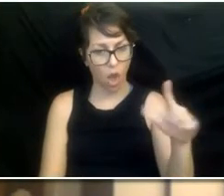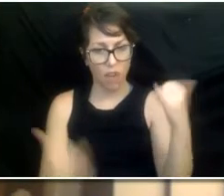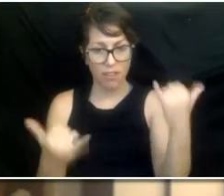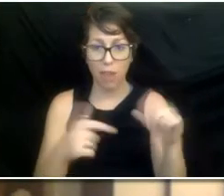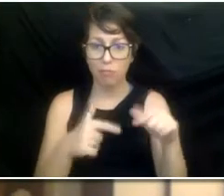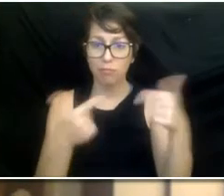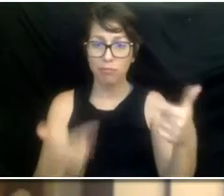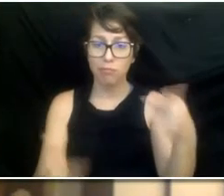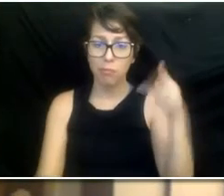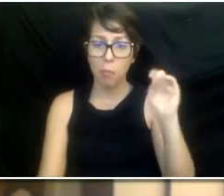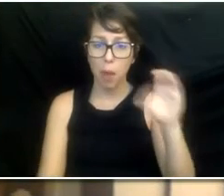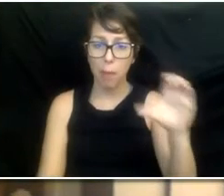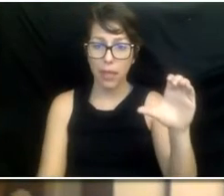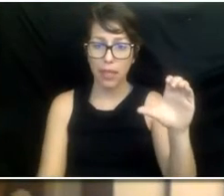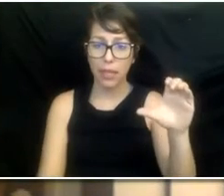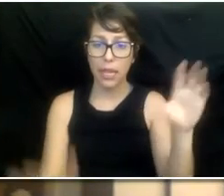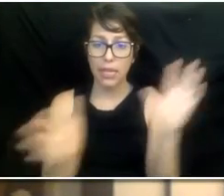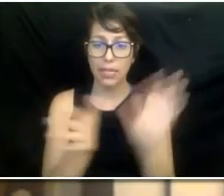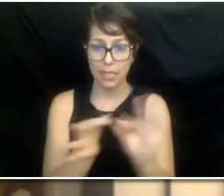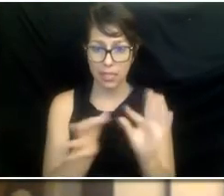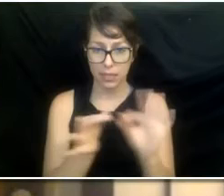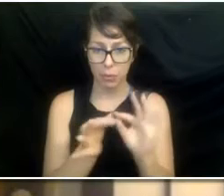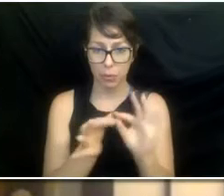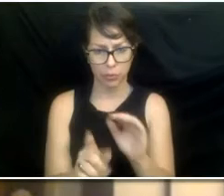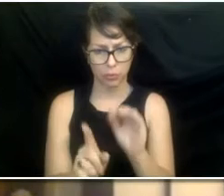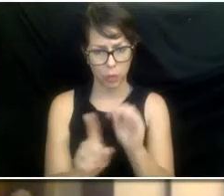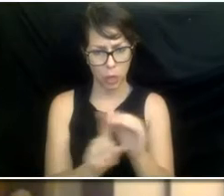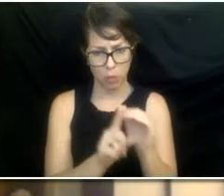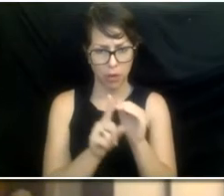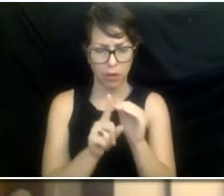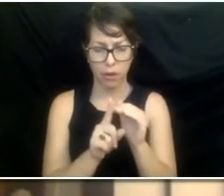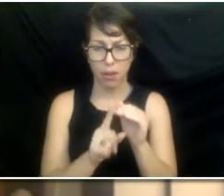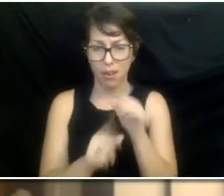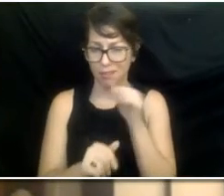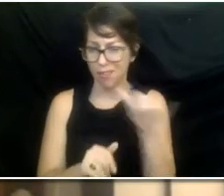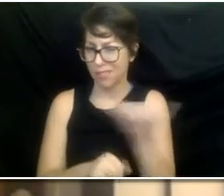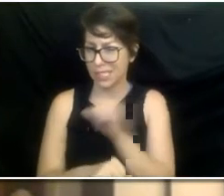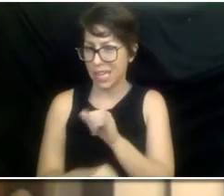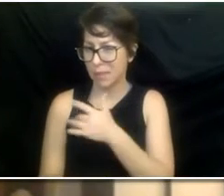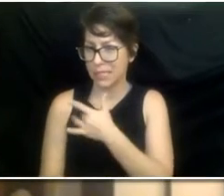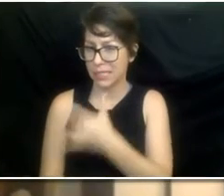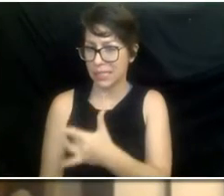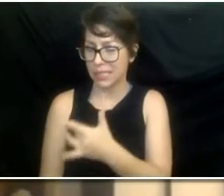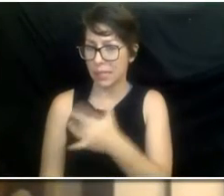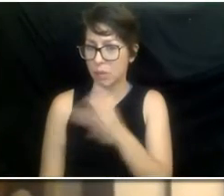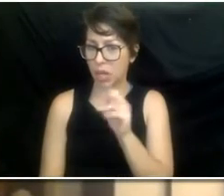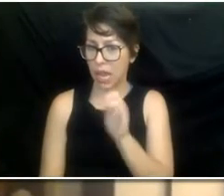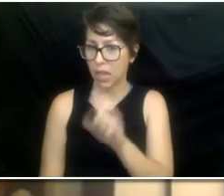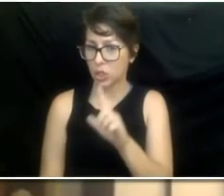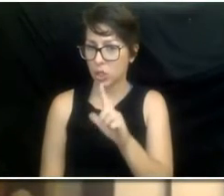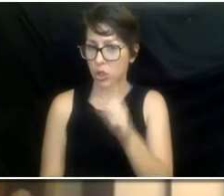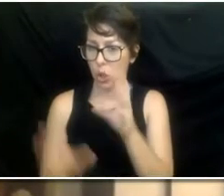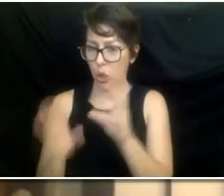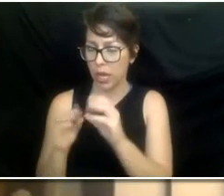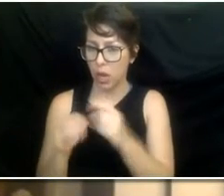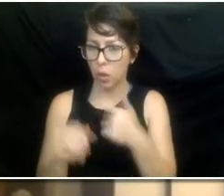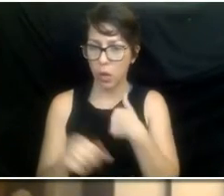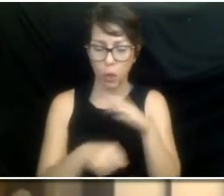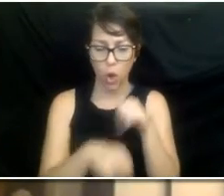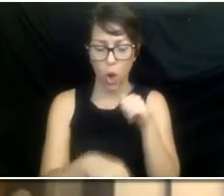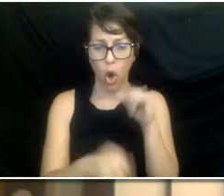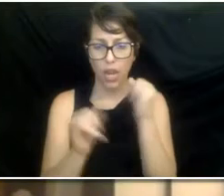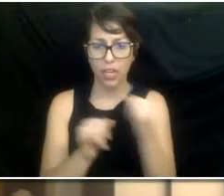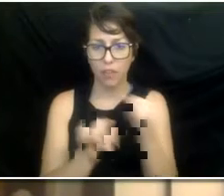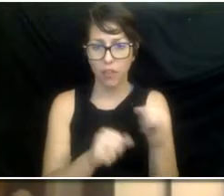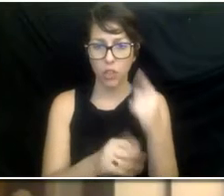function in zoom and we will call on you after each panelist has completed their testimony for panelists once your